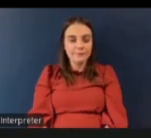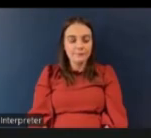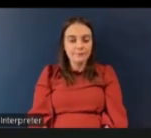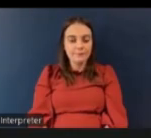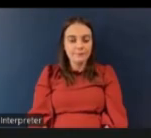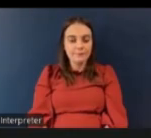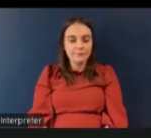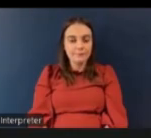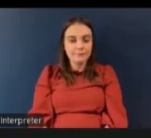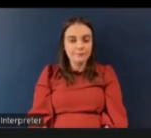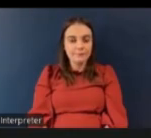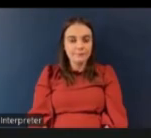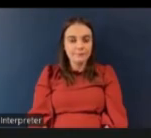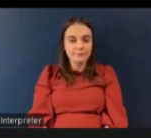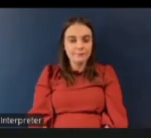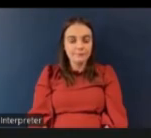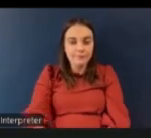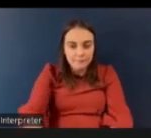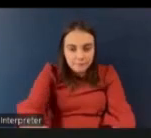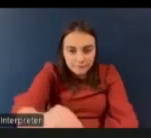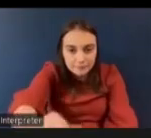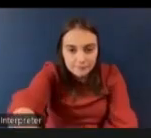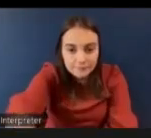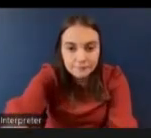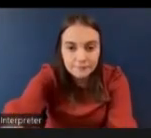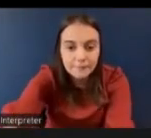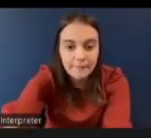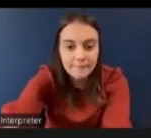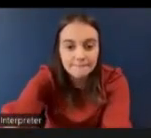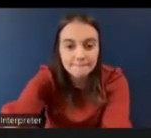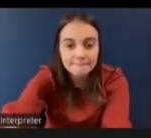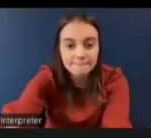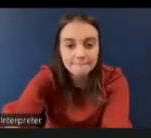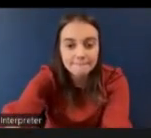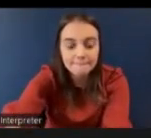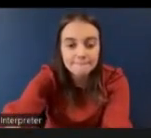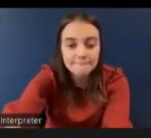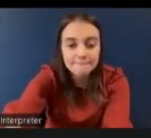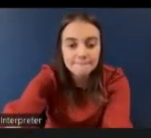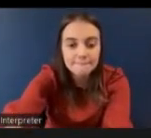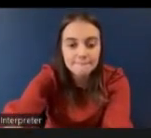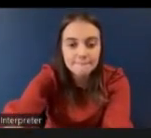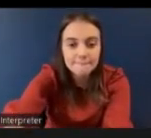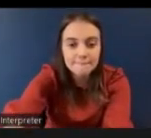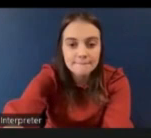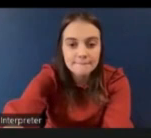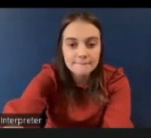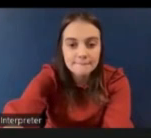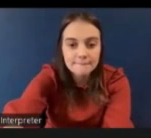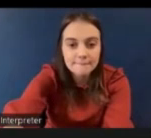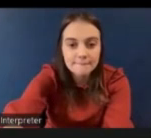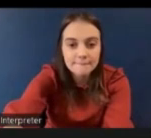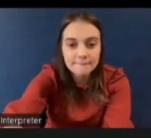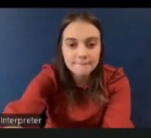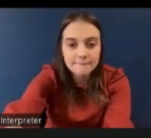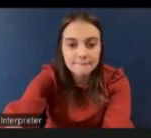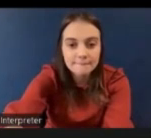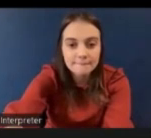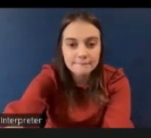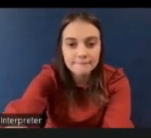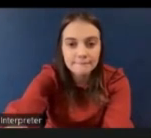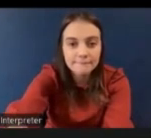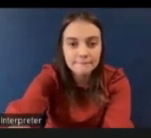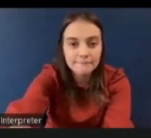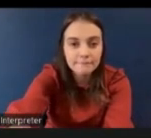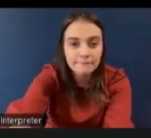Yeah, so you should have a window should have come up now for you to join a breakout room. So if everybody can join